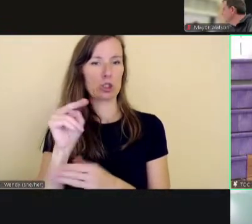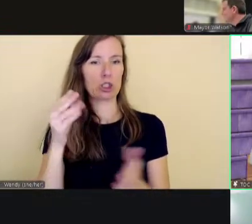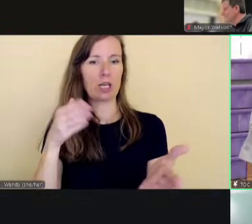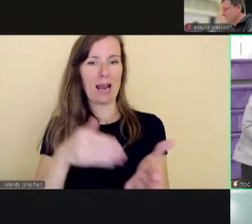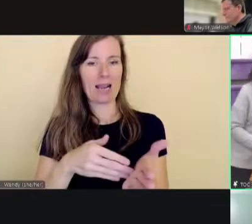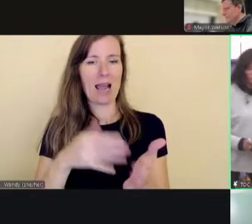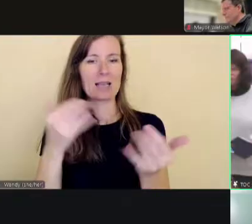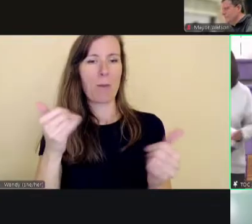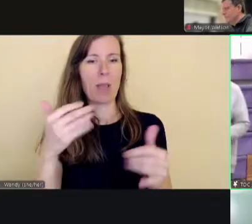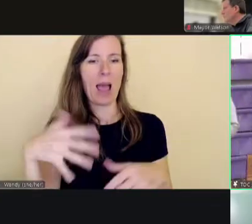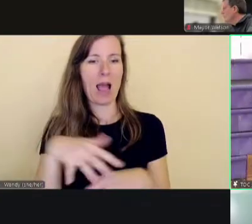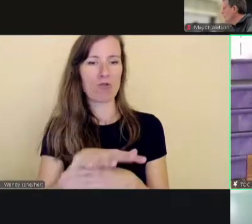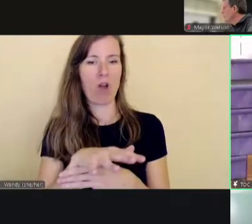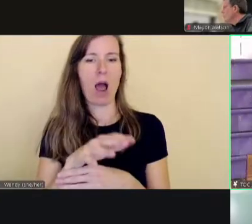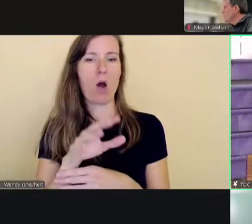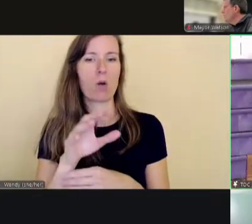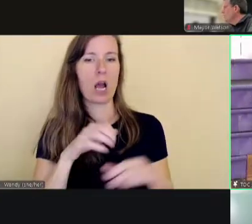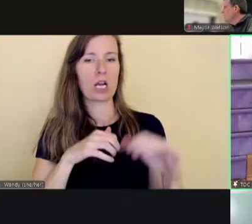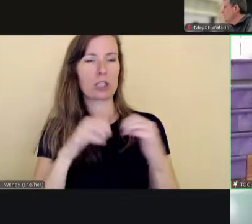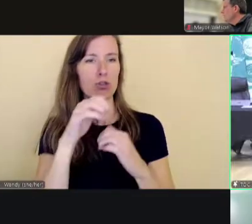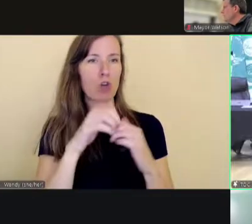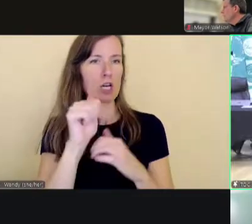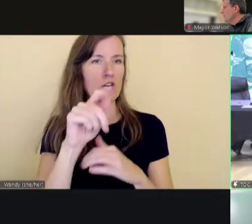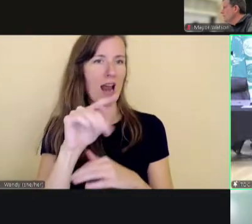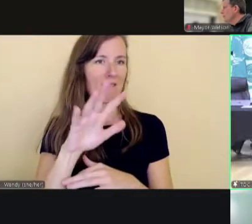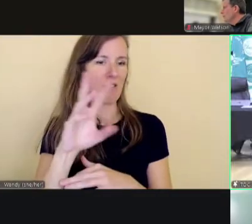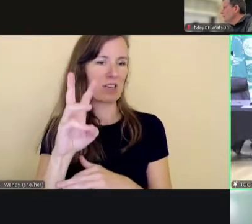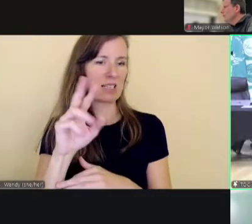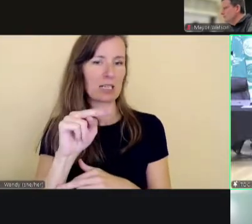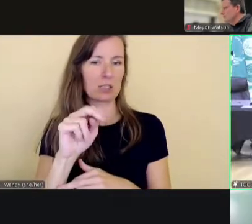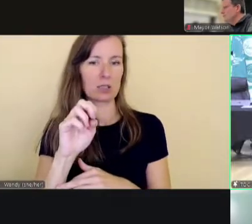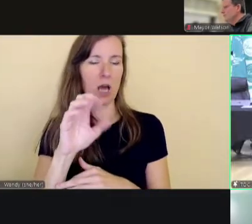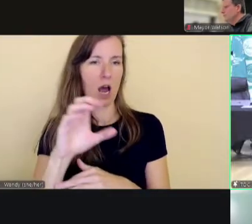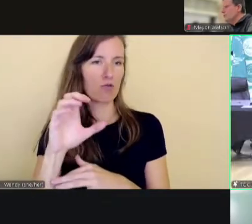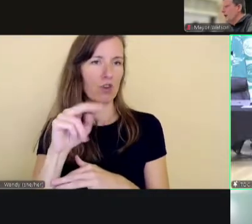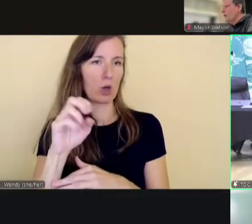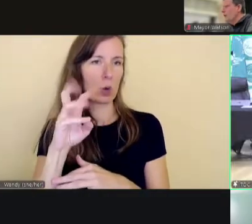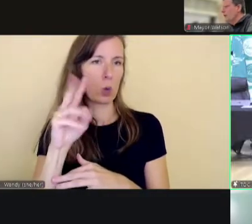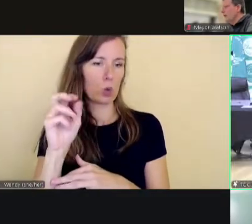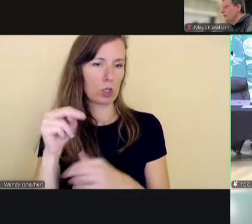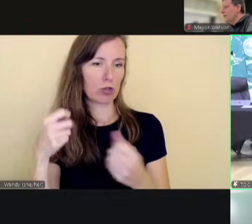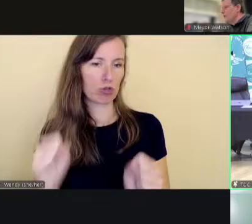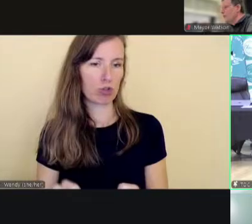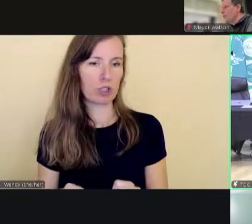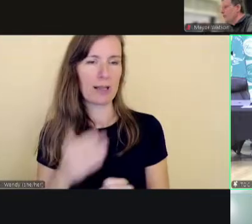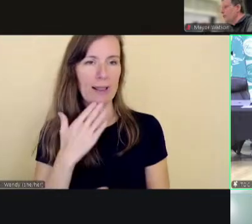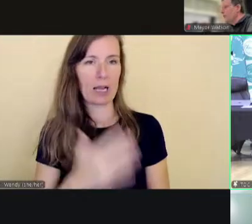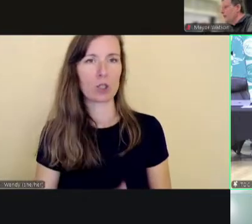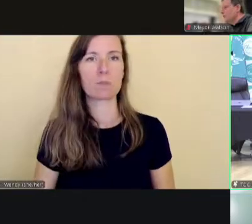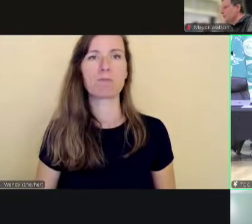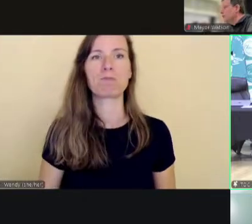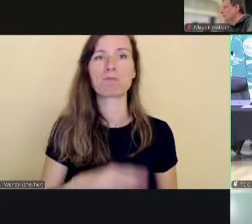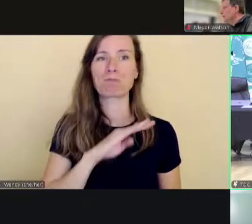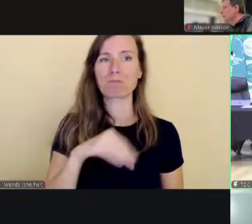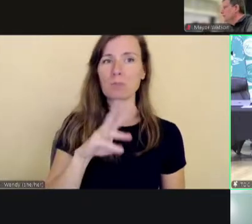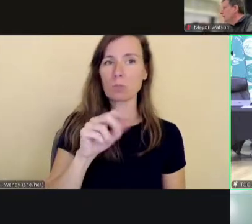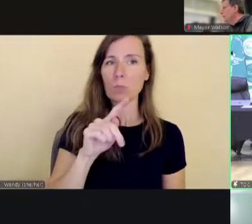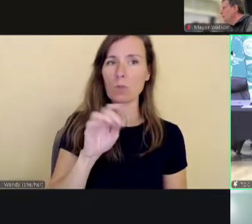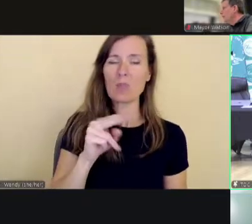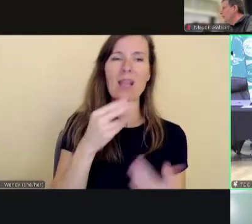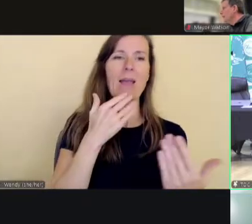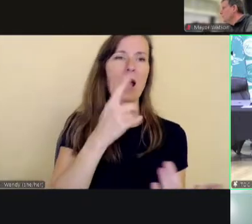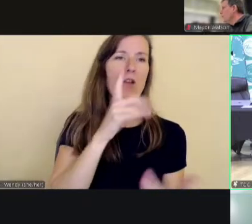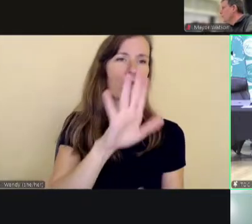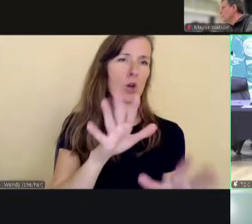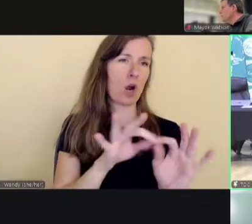much. Thank you for your comments, and I know that Mr. Galloway and Councilmember Wade will get back to you on